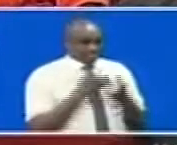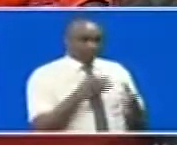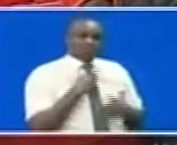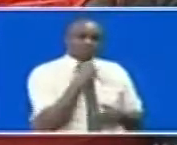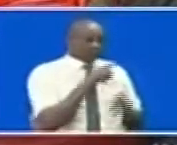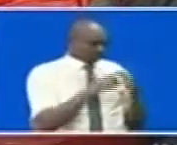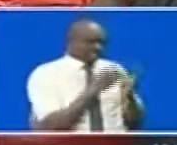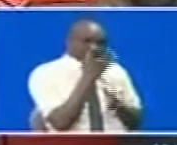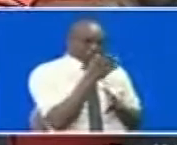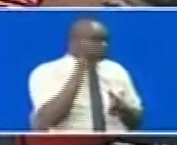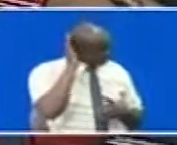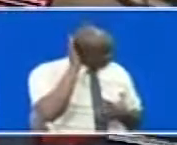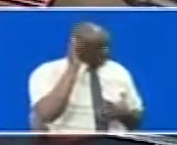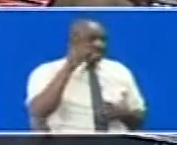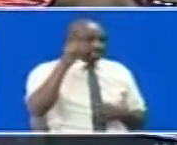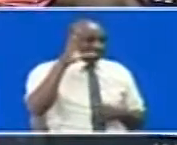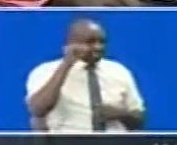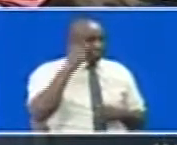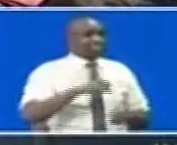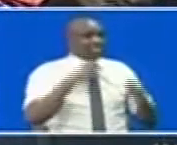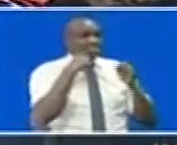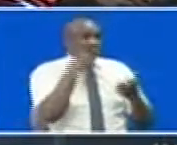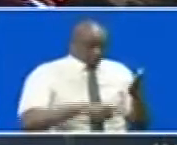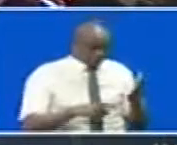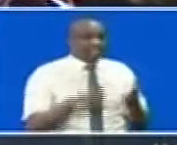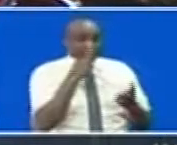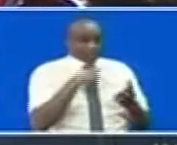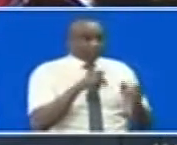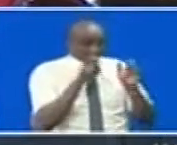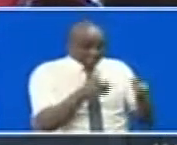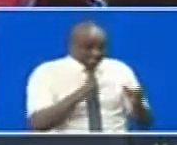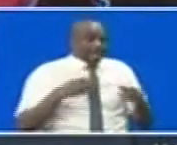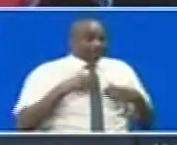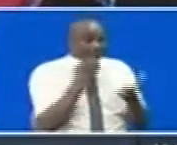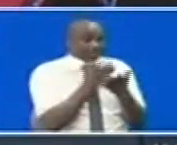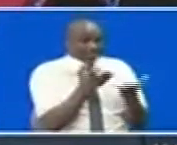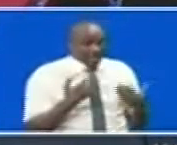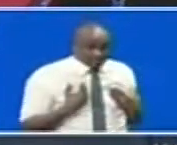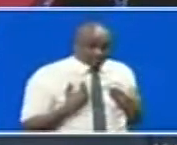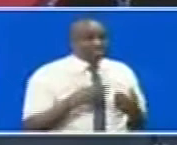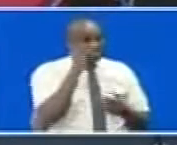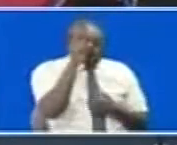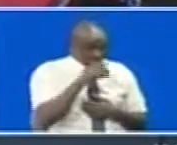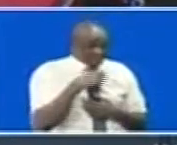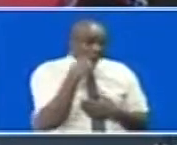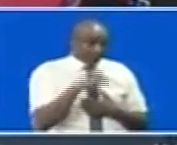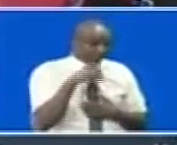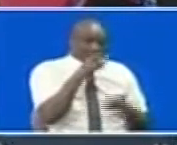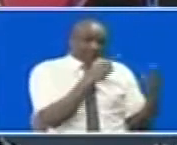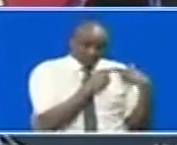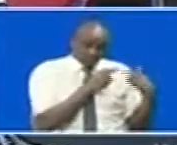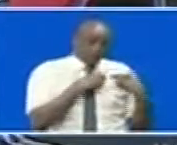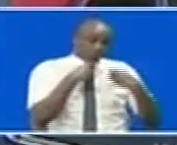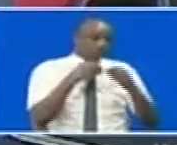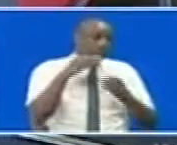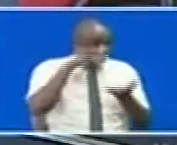the NCIC has said, talking about the media, providing the sources, and indeed, the DPP also being the one that presents this